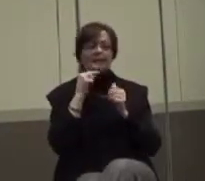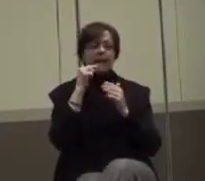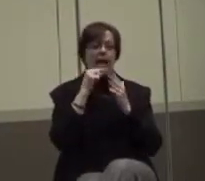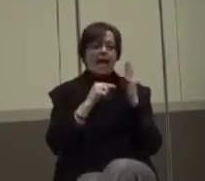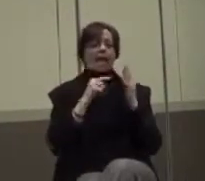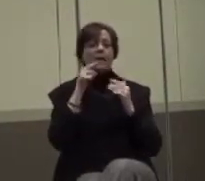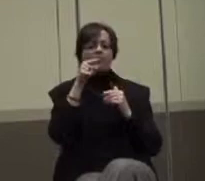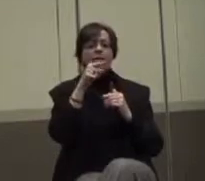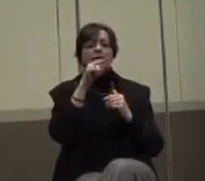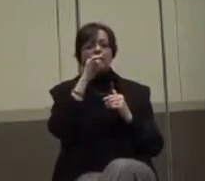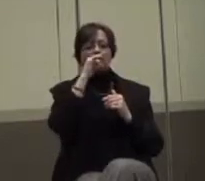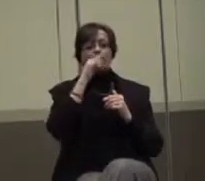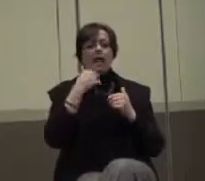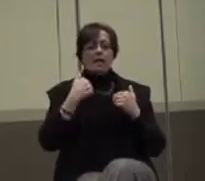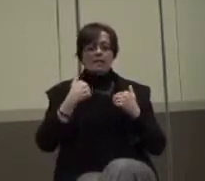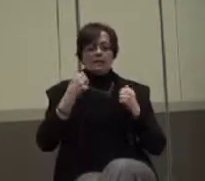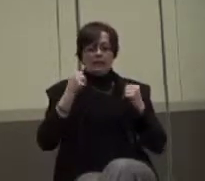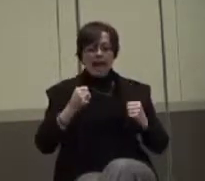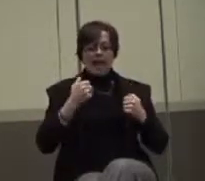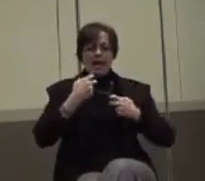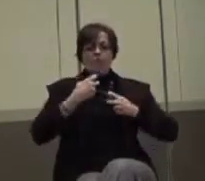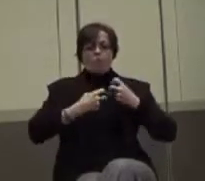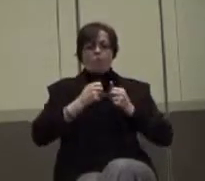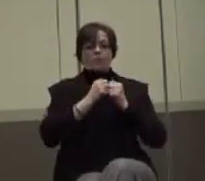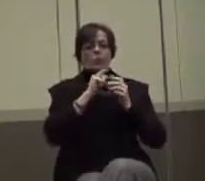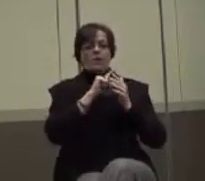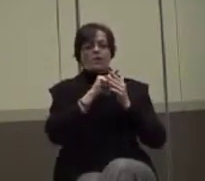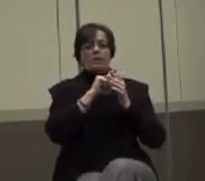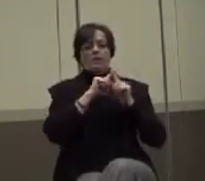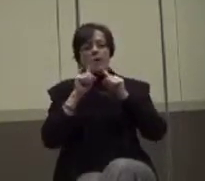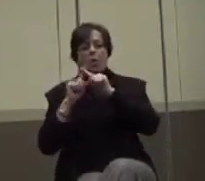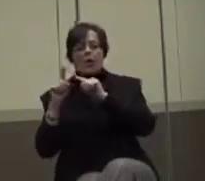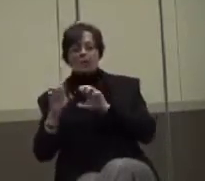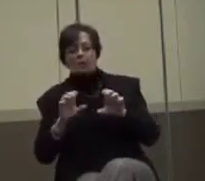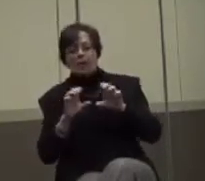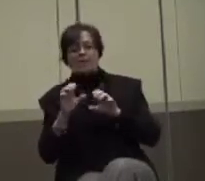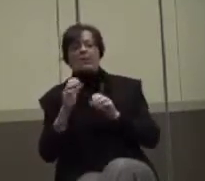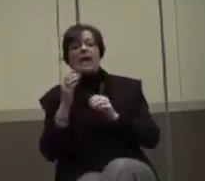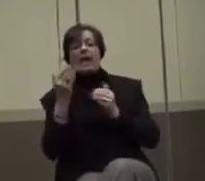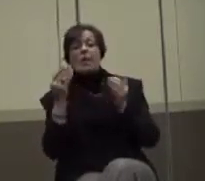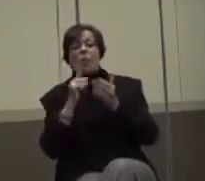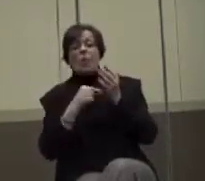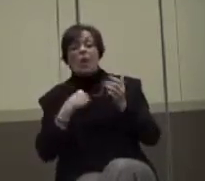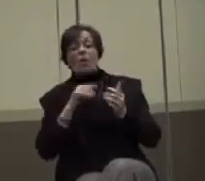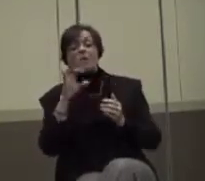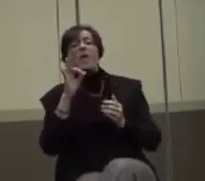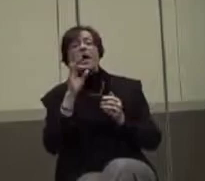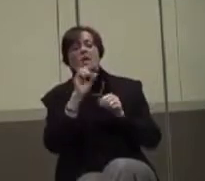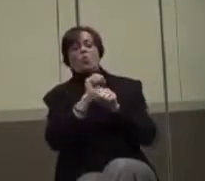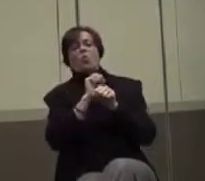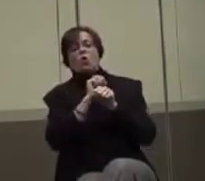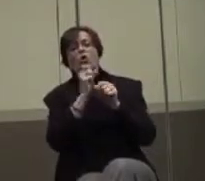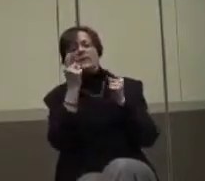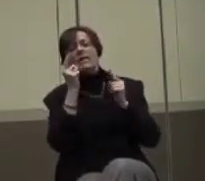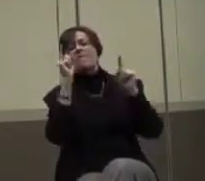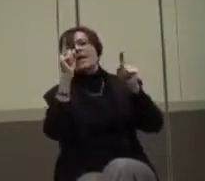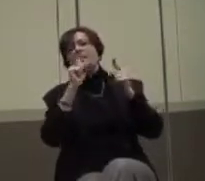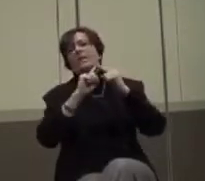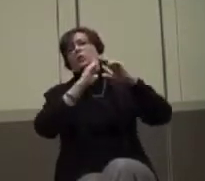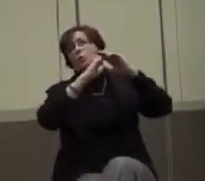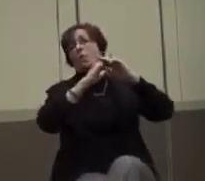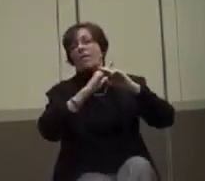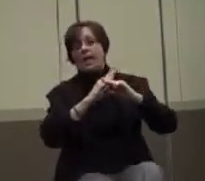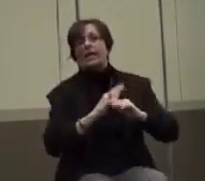problems, with various behaviors. Here's what we find works very effectively to prevent those. We just had a parent who